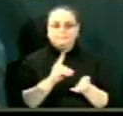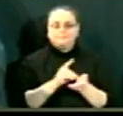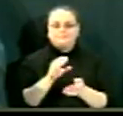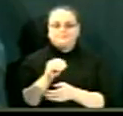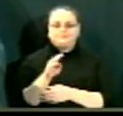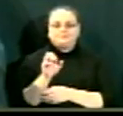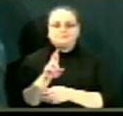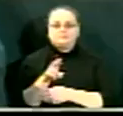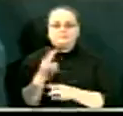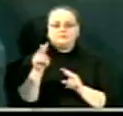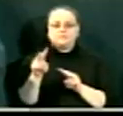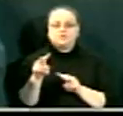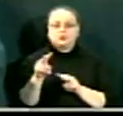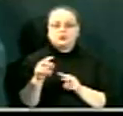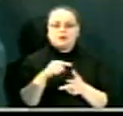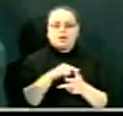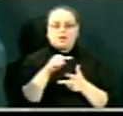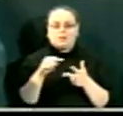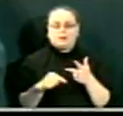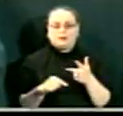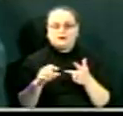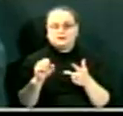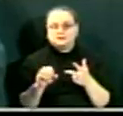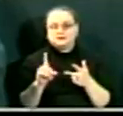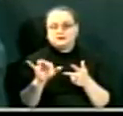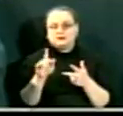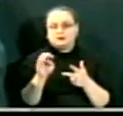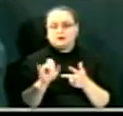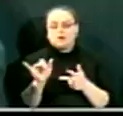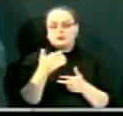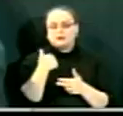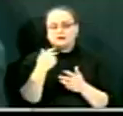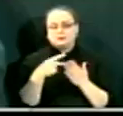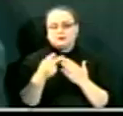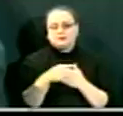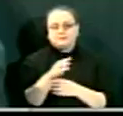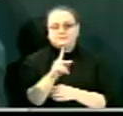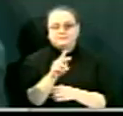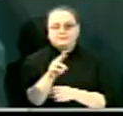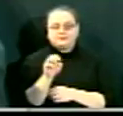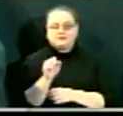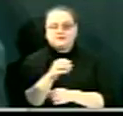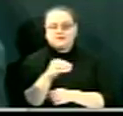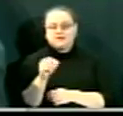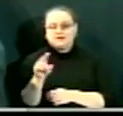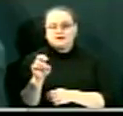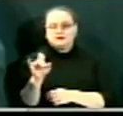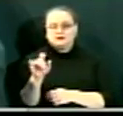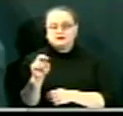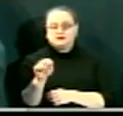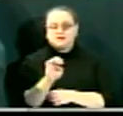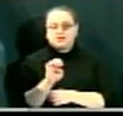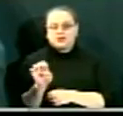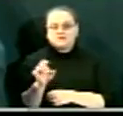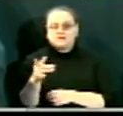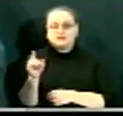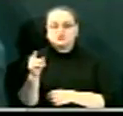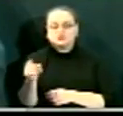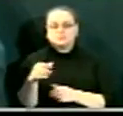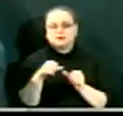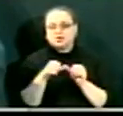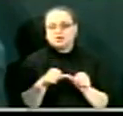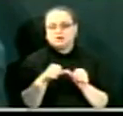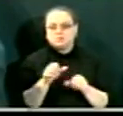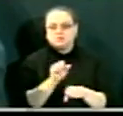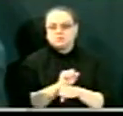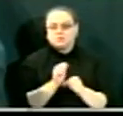has looked actually at all three. South Doyle also has a program. Carnes has a program, and so does Austin East. And she has been continuing